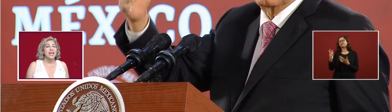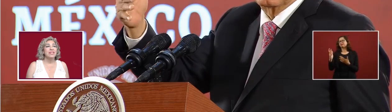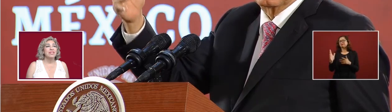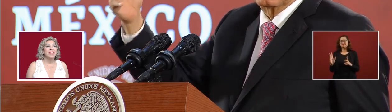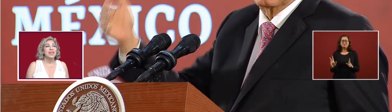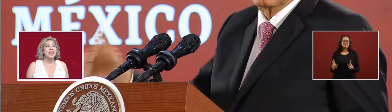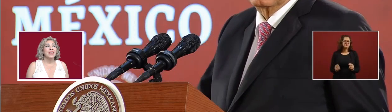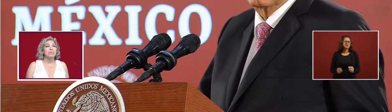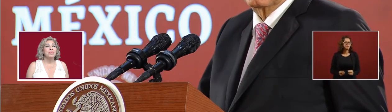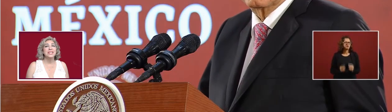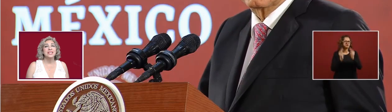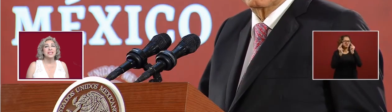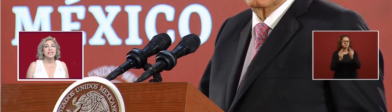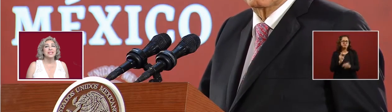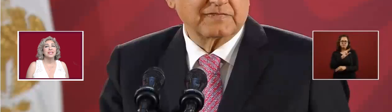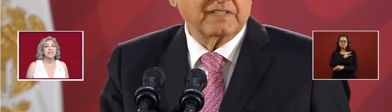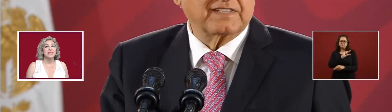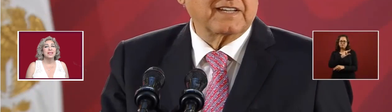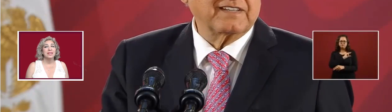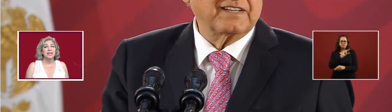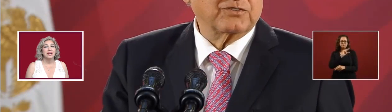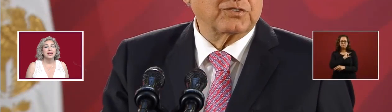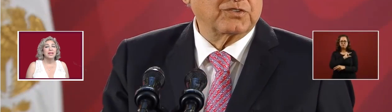and the businesses